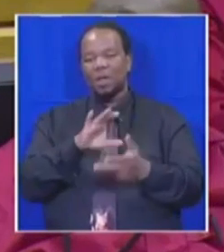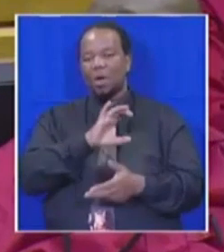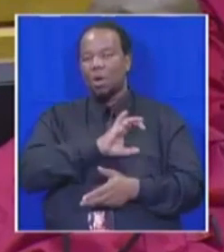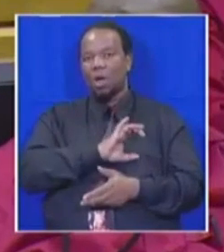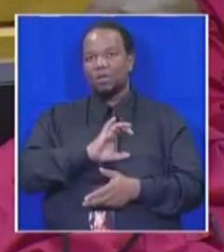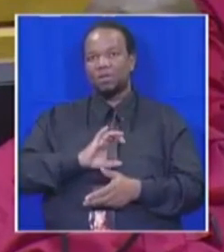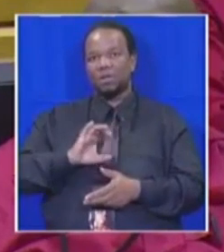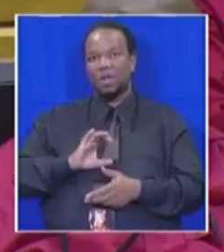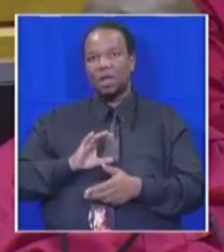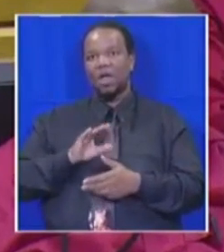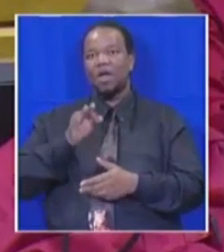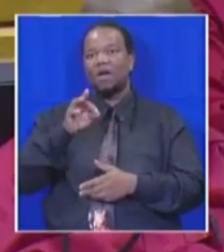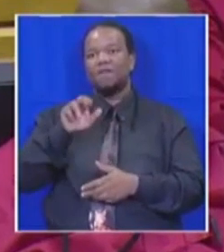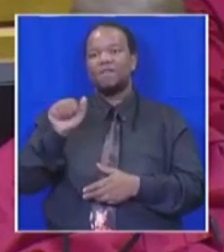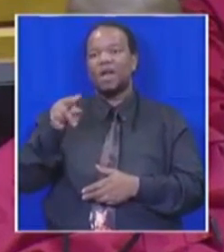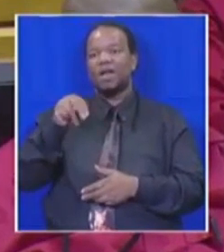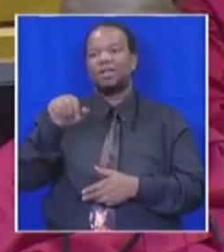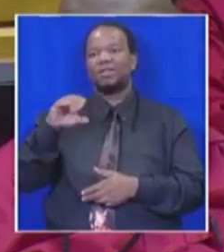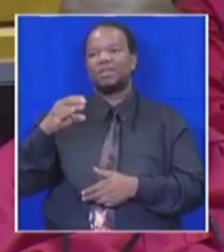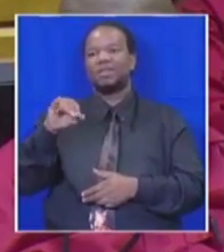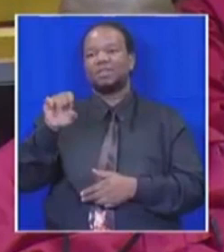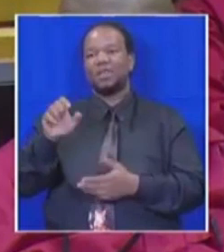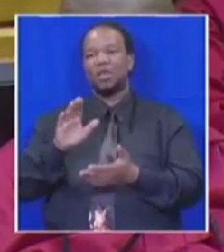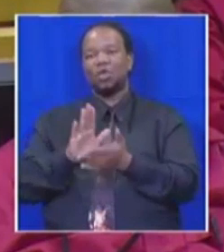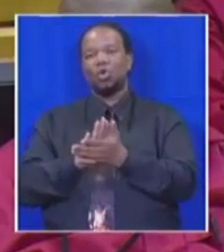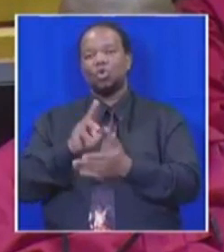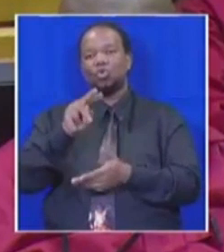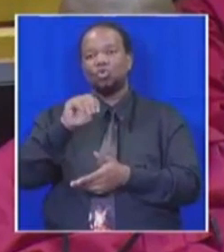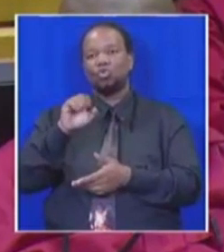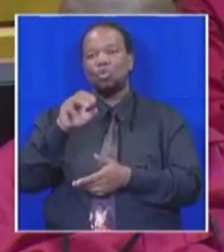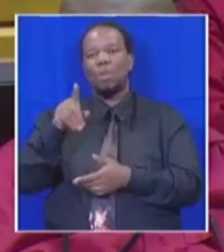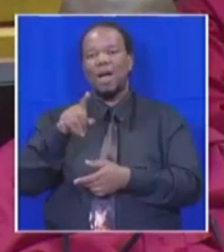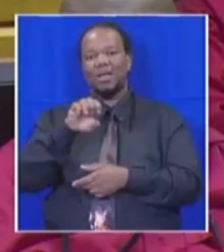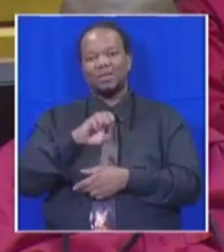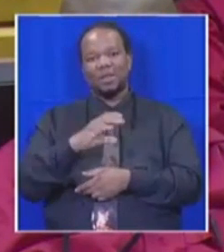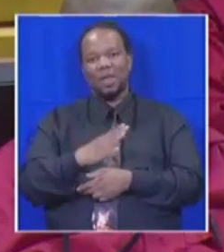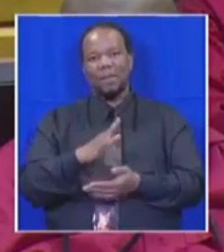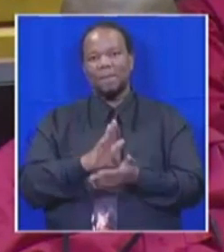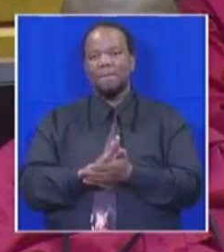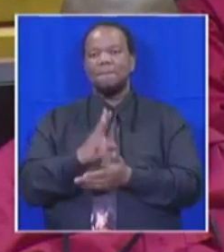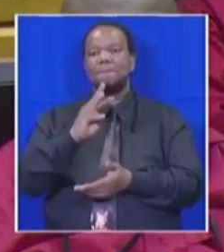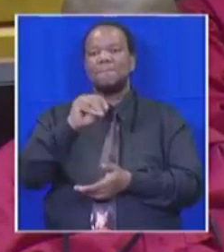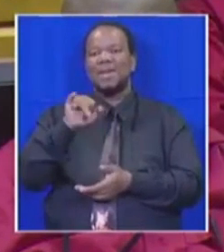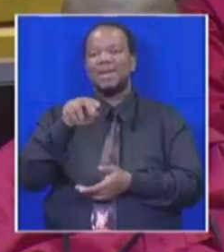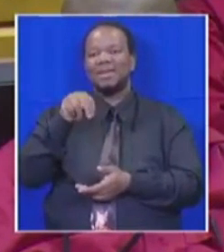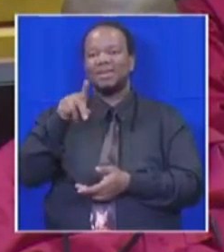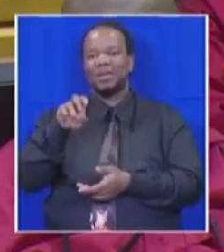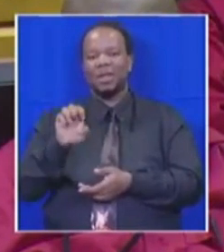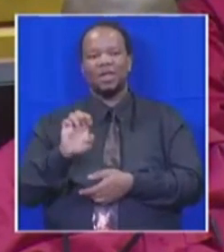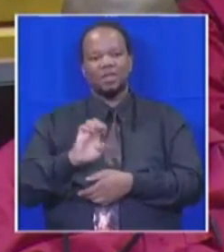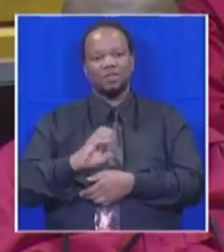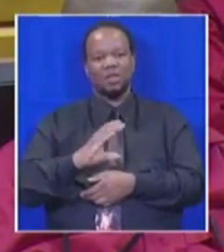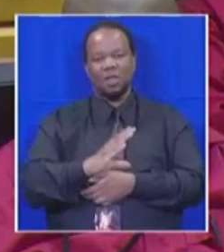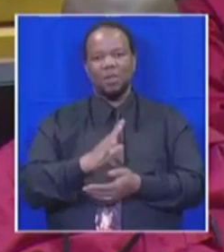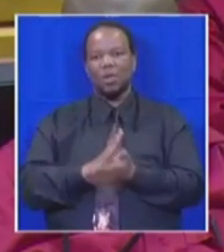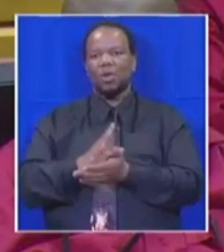Matlabe Francis from Northwest, Bulukang Muwapa from Northern Cape, Brenda Mente from Eastern Cape, fighter